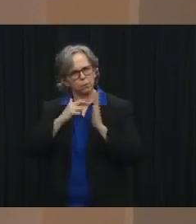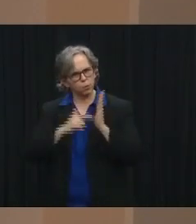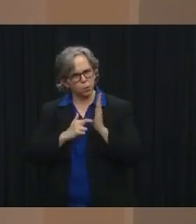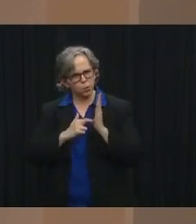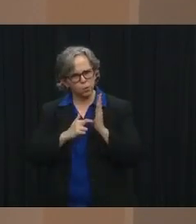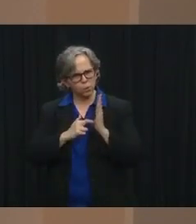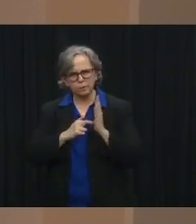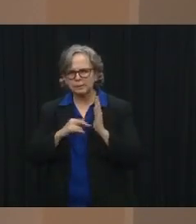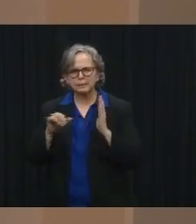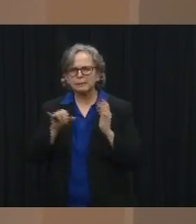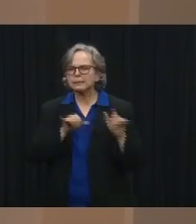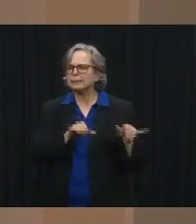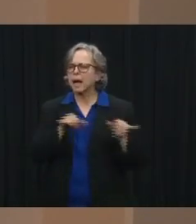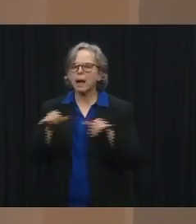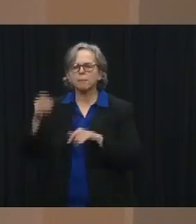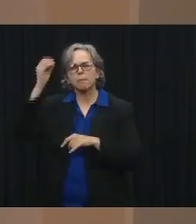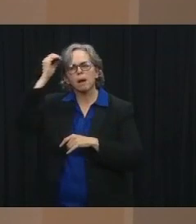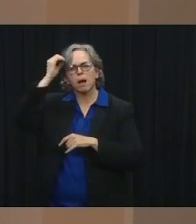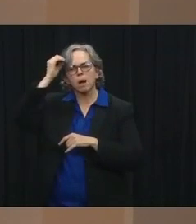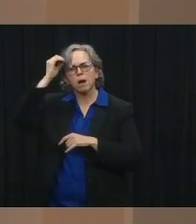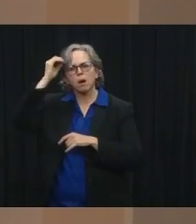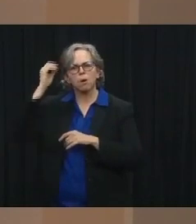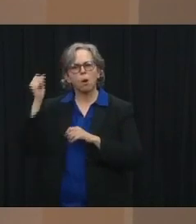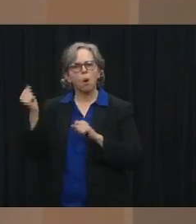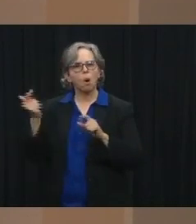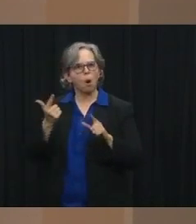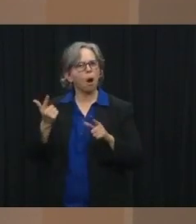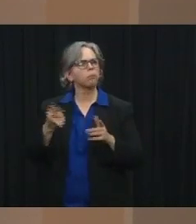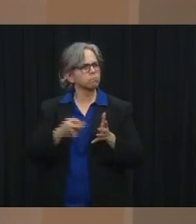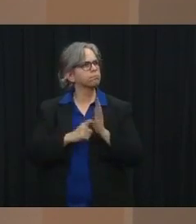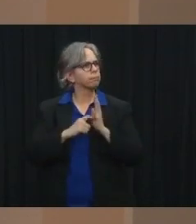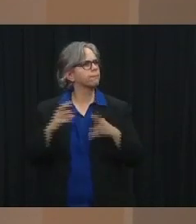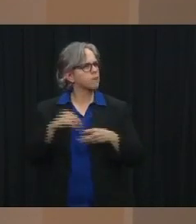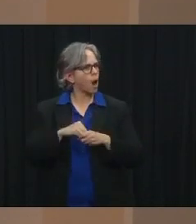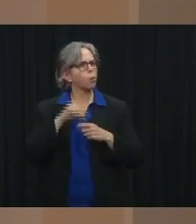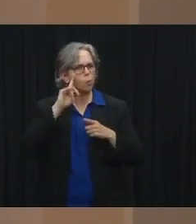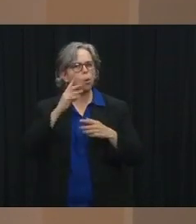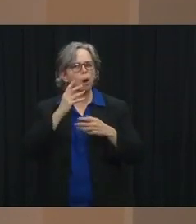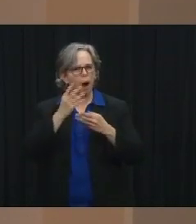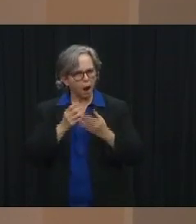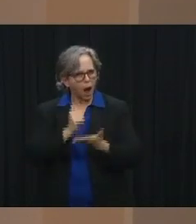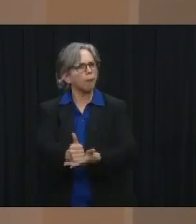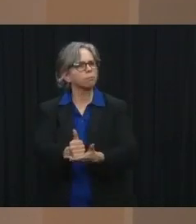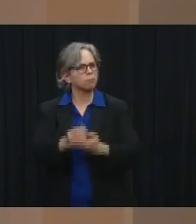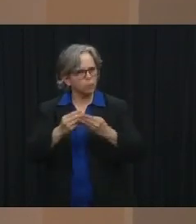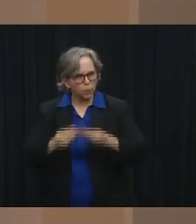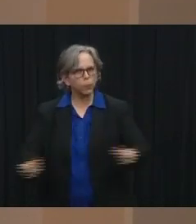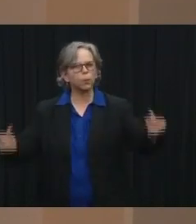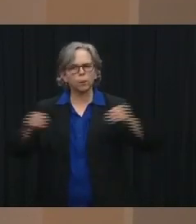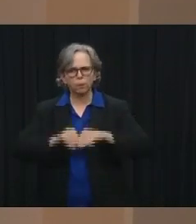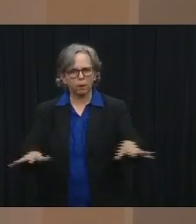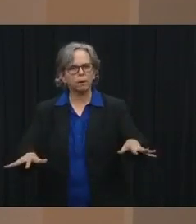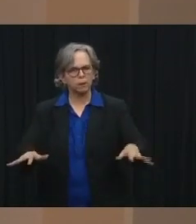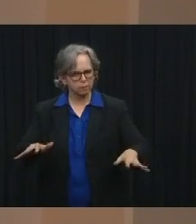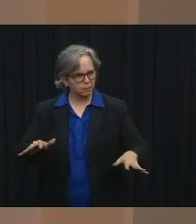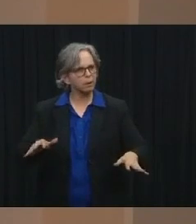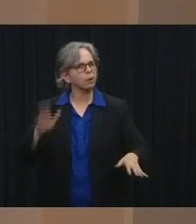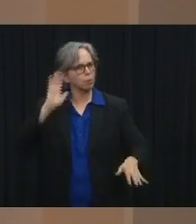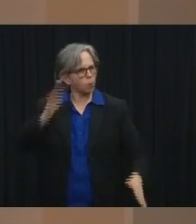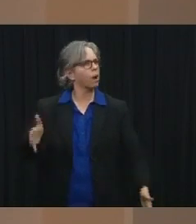to be part of the solution, not part of the problem. I